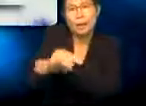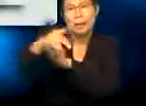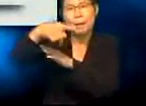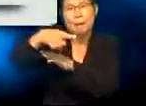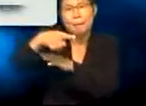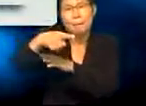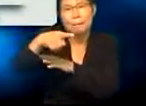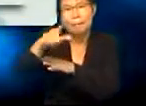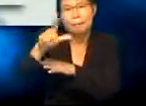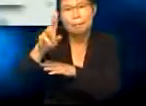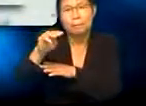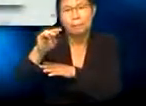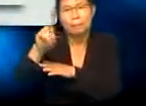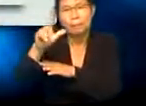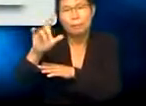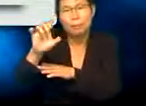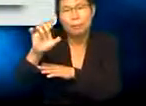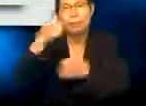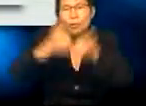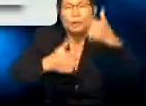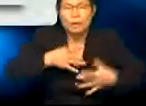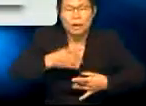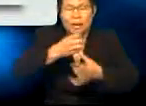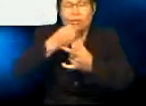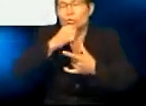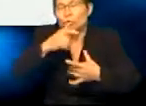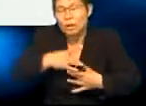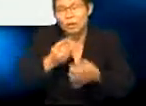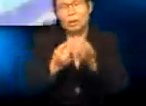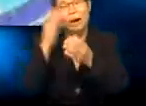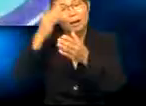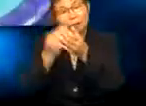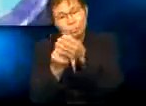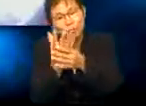that will, whether it likes it or not, become the shoot.